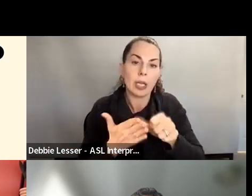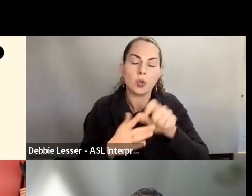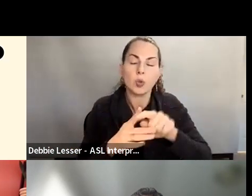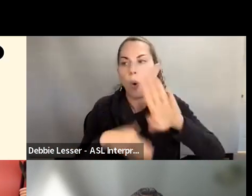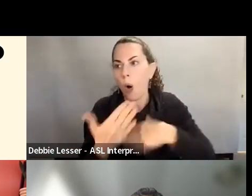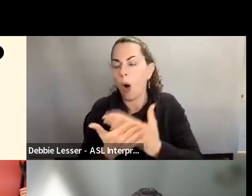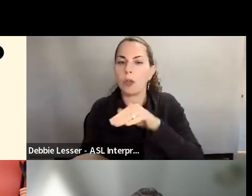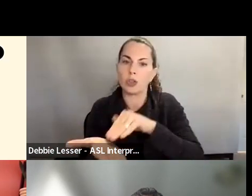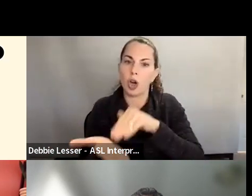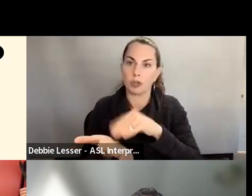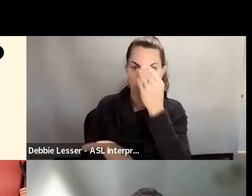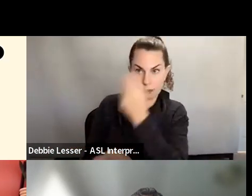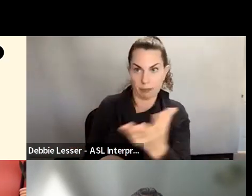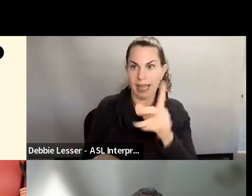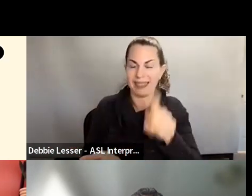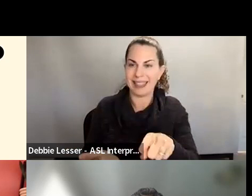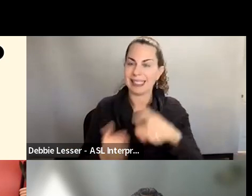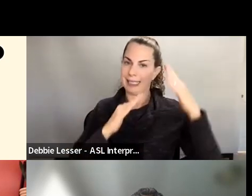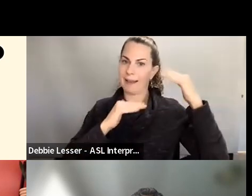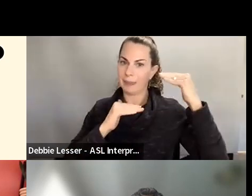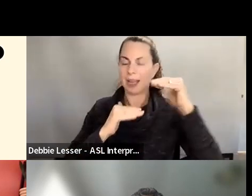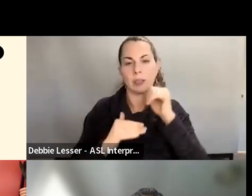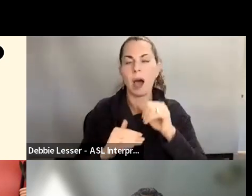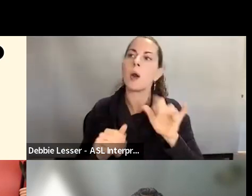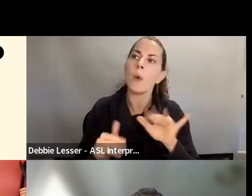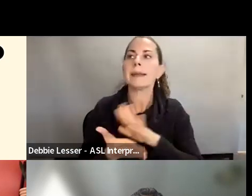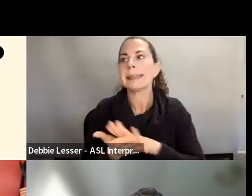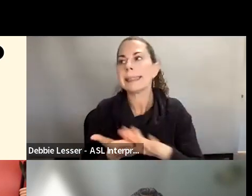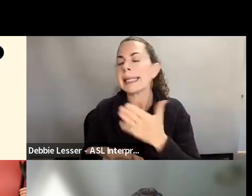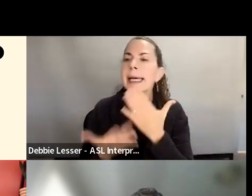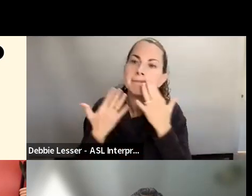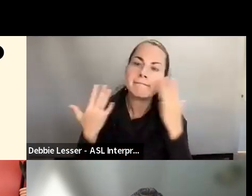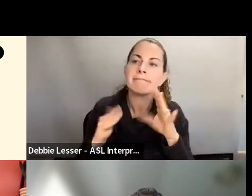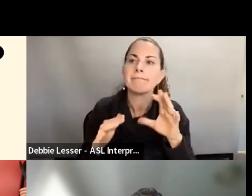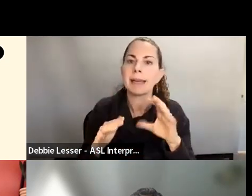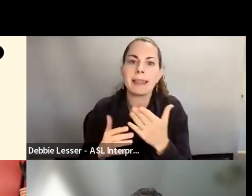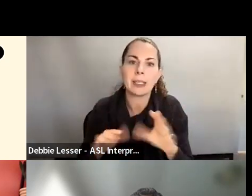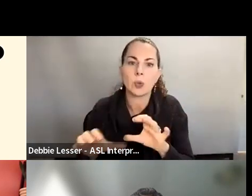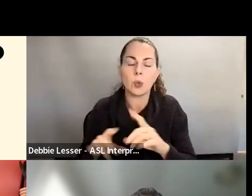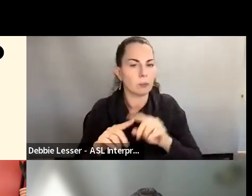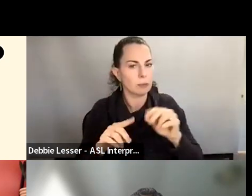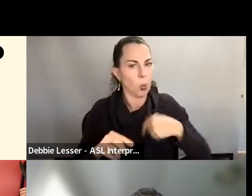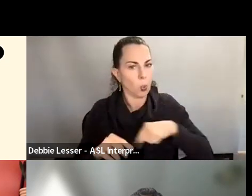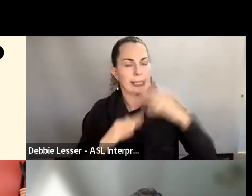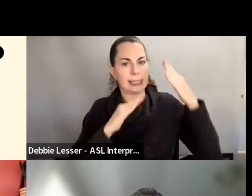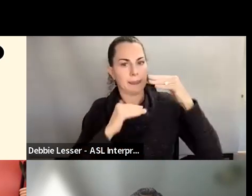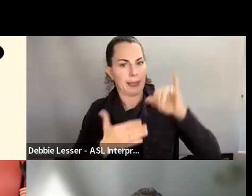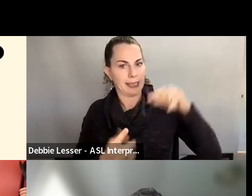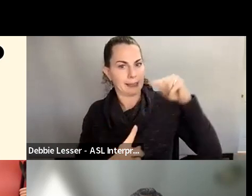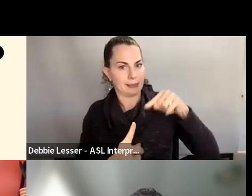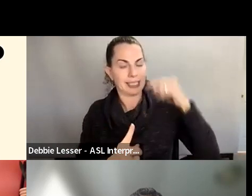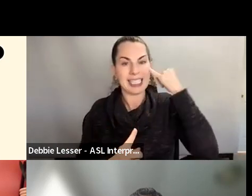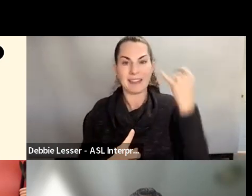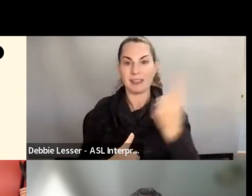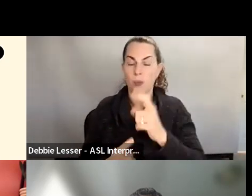the expectation, not that this is a nice thing to do, that this was the expectation for those that were bilingual. And if anybody was giving me a